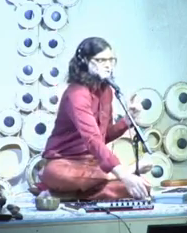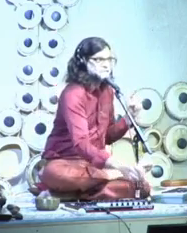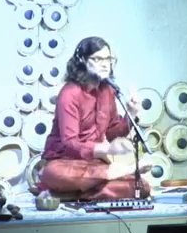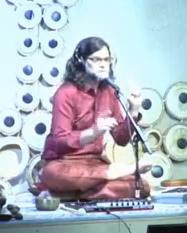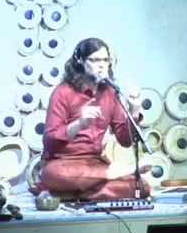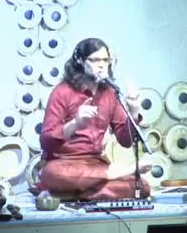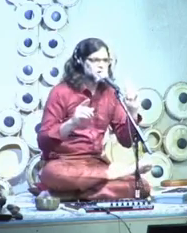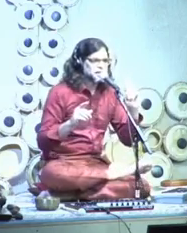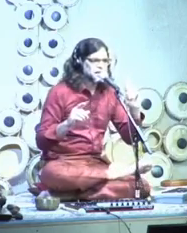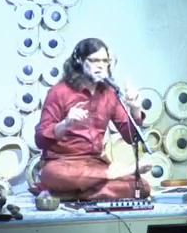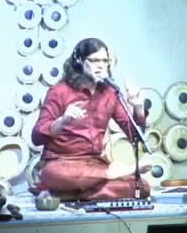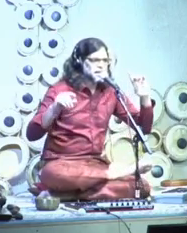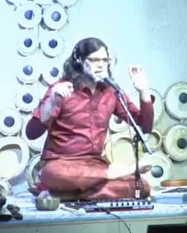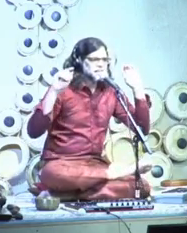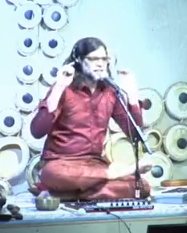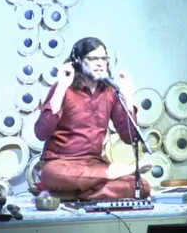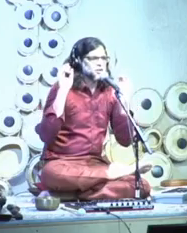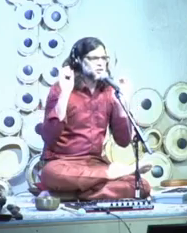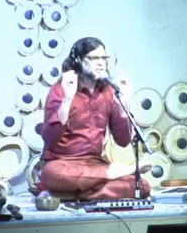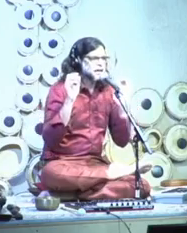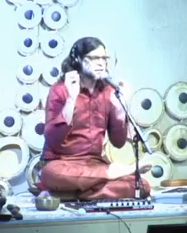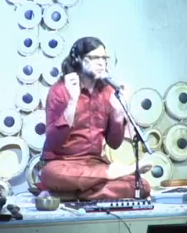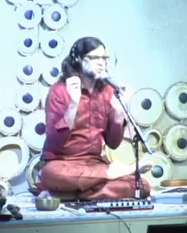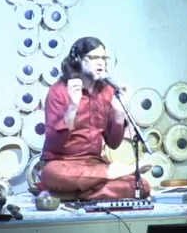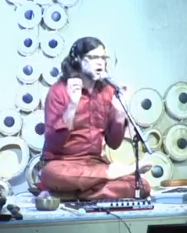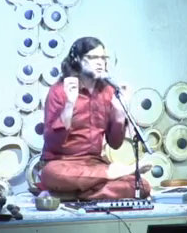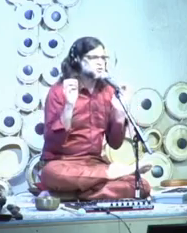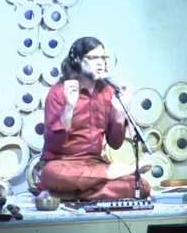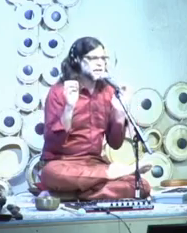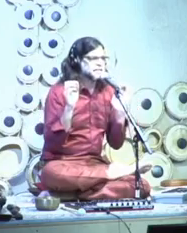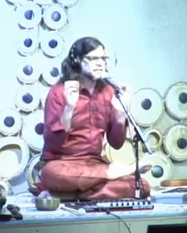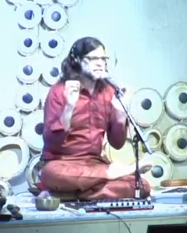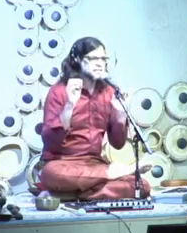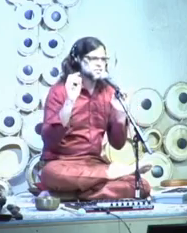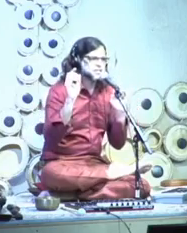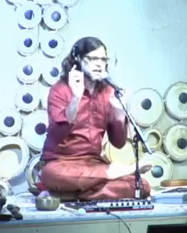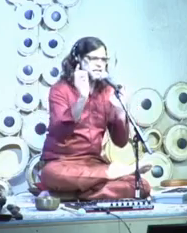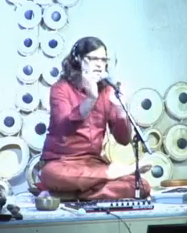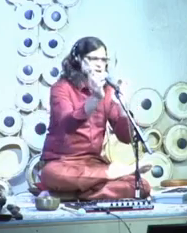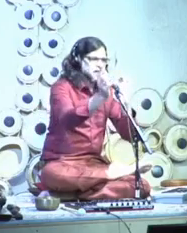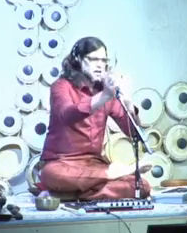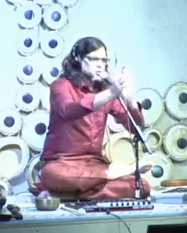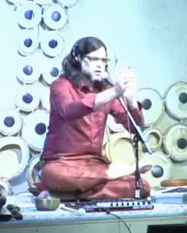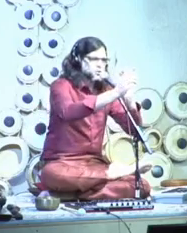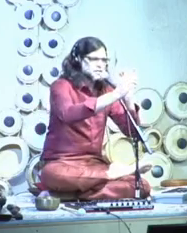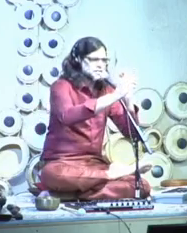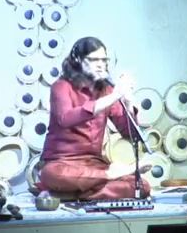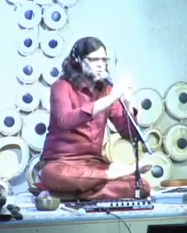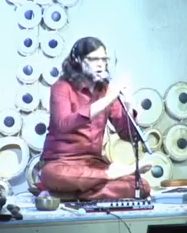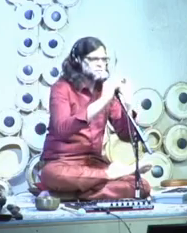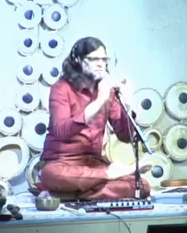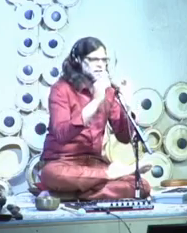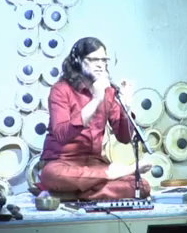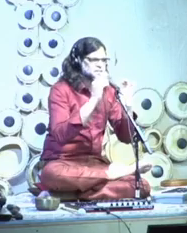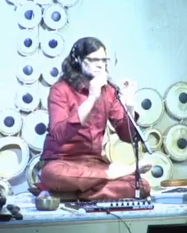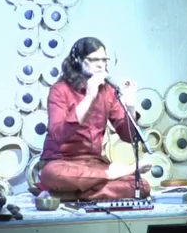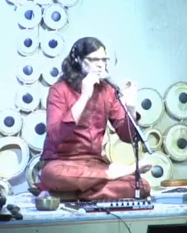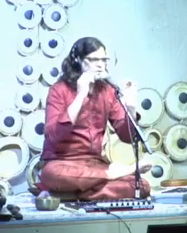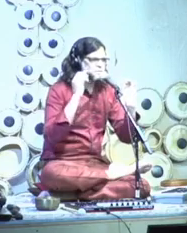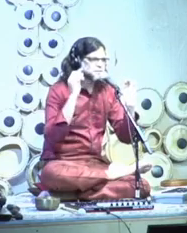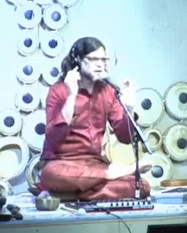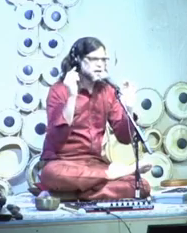Or did you know that the Earth and Moon are entrained such that we only see one face of